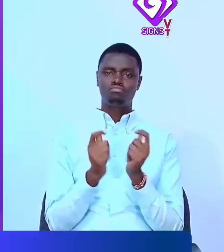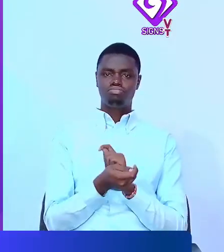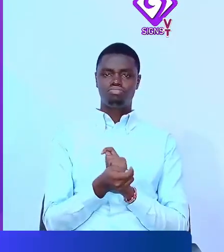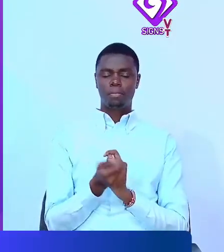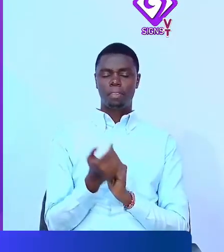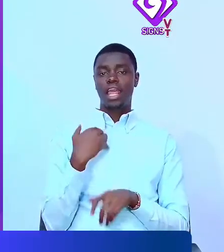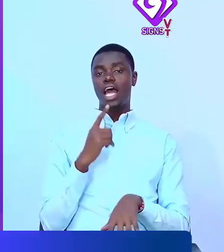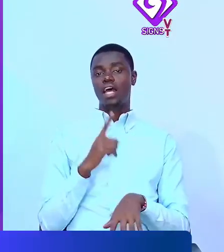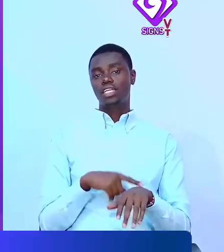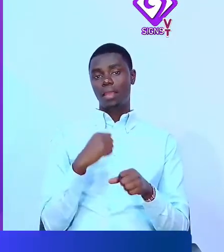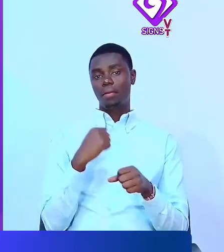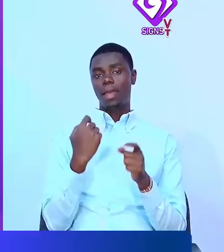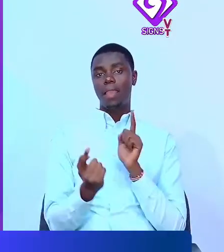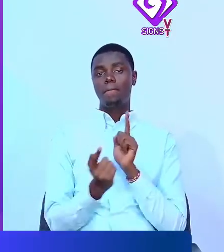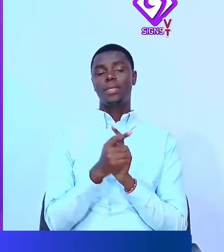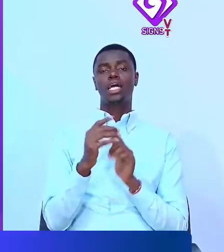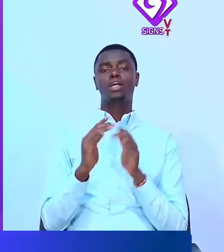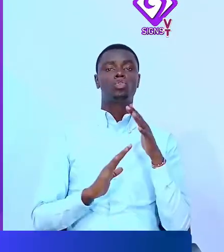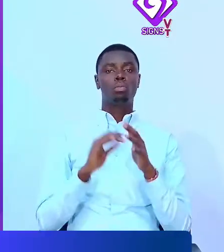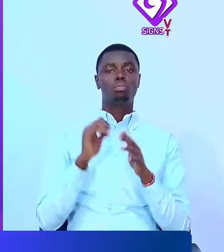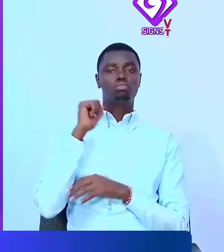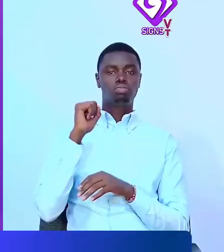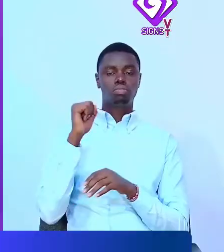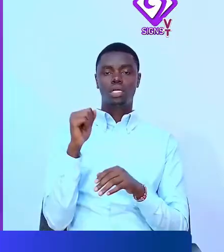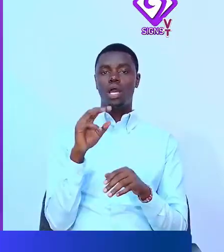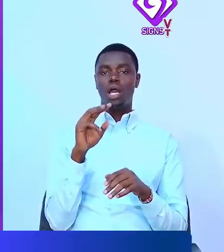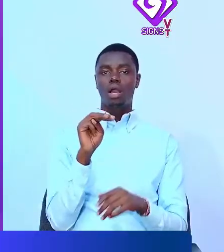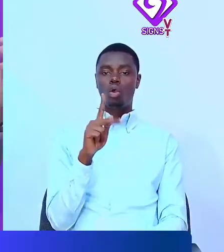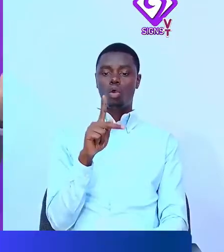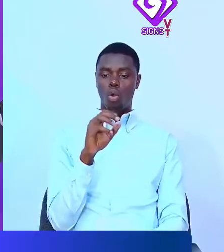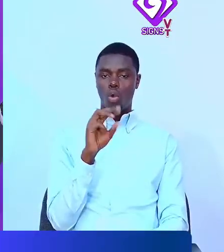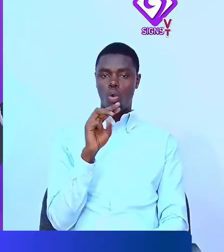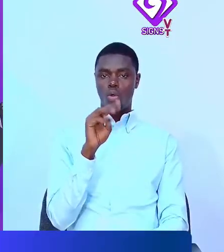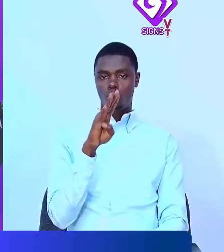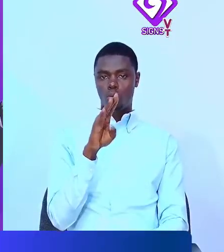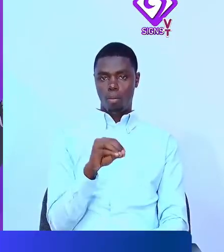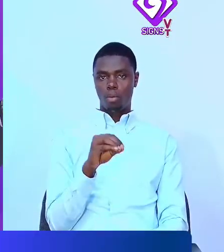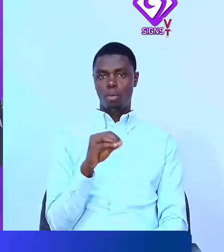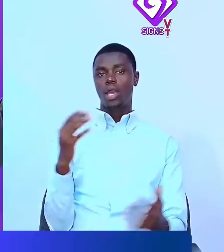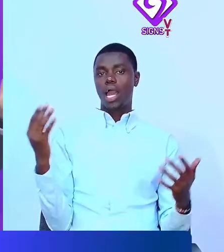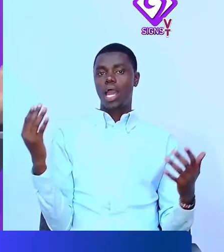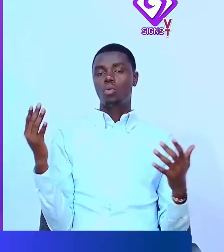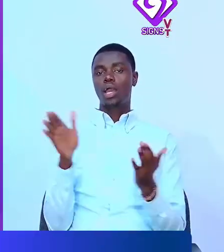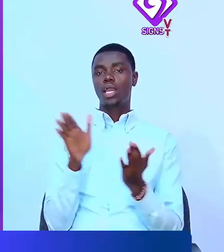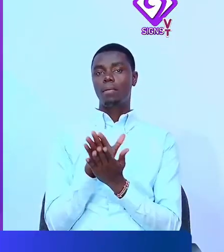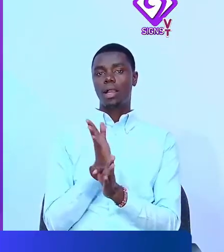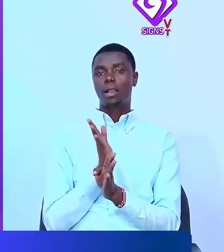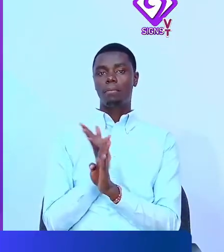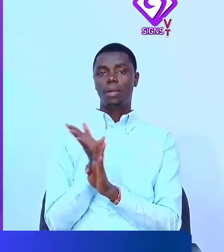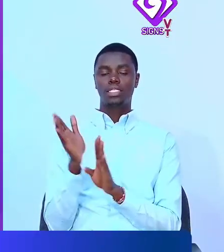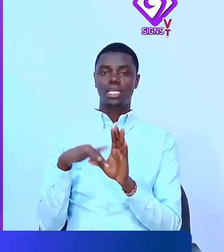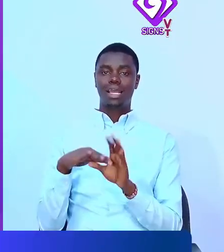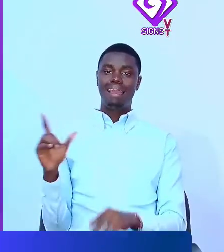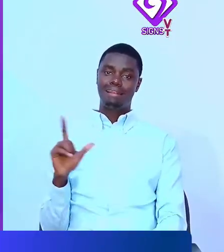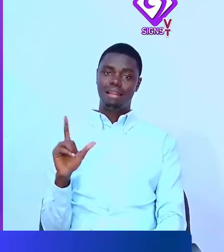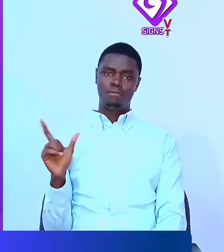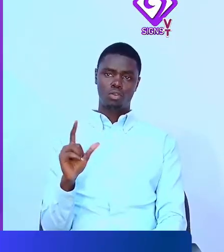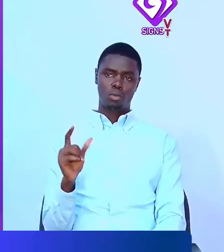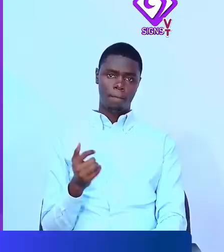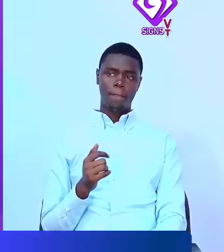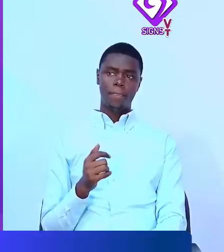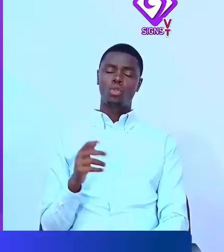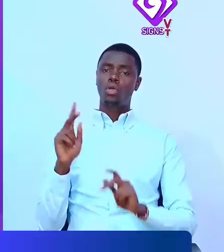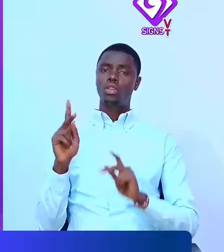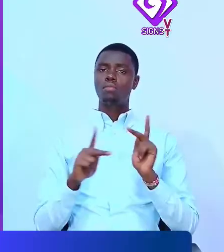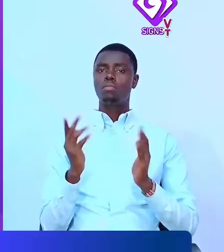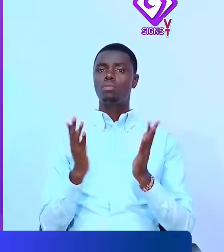I went and met a very senior politician called Musikari Kombo. He was in a bank branch in Lavington. In fact, the people